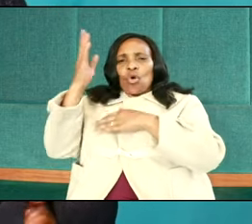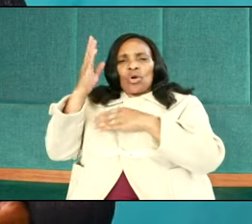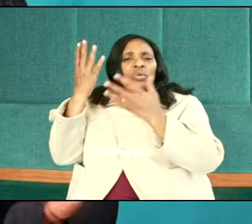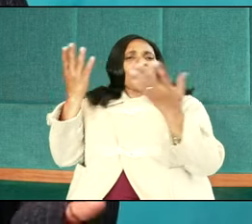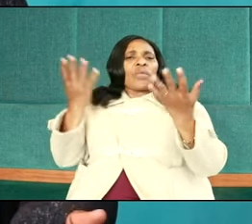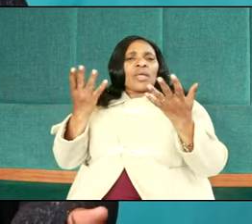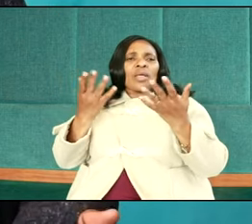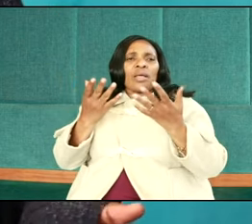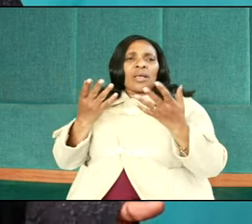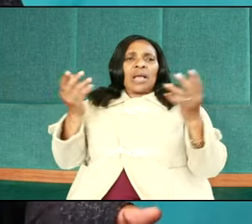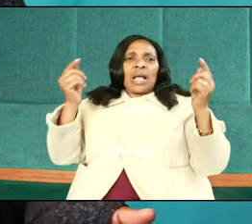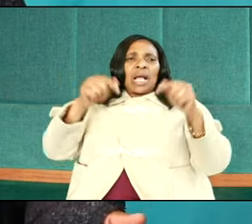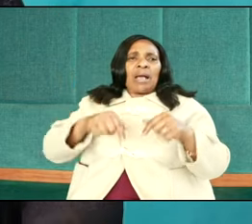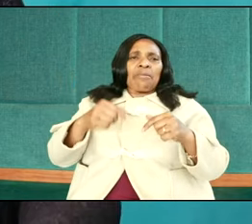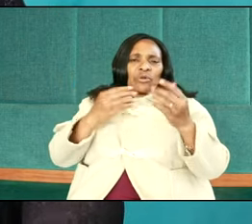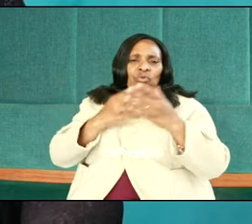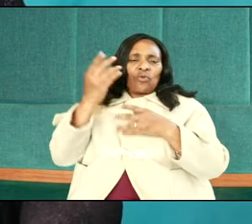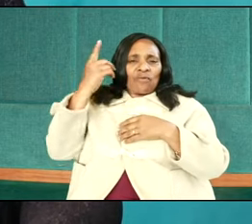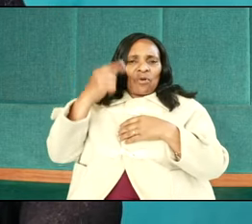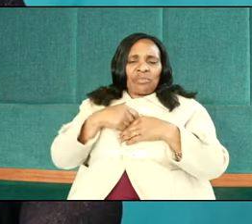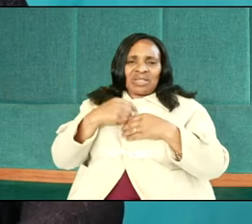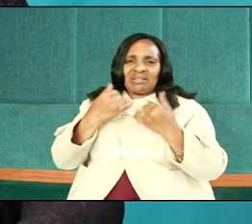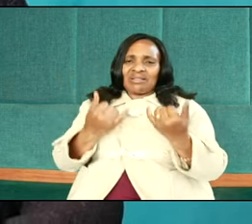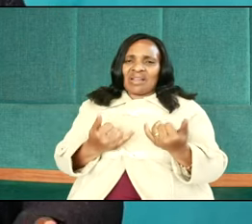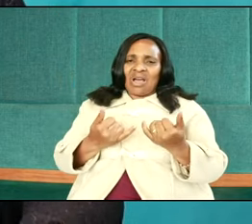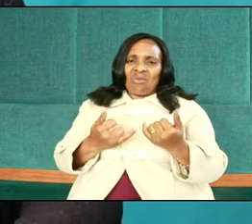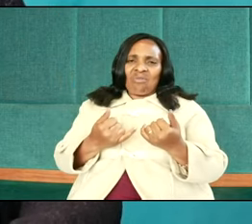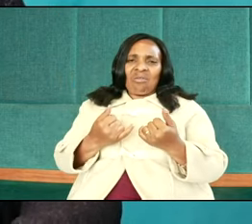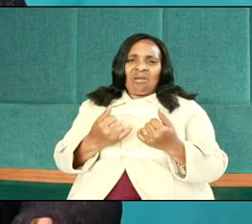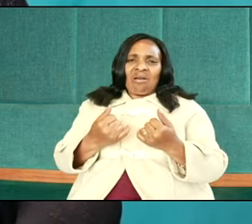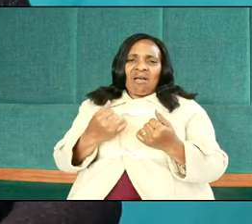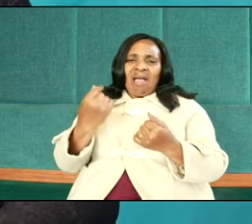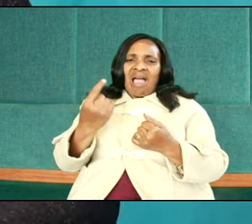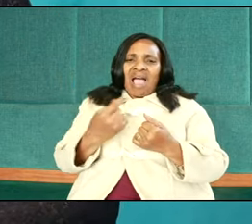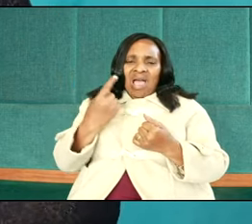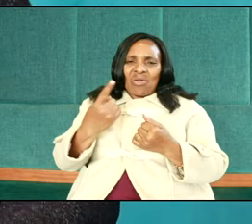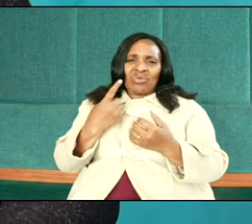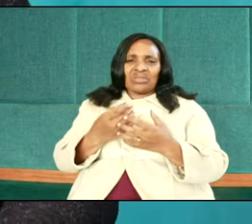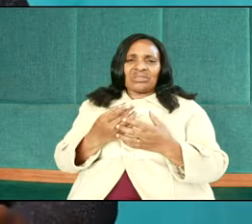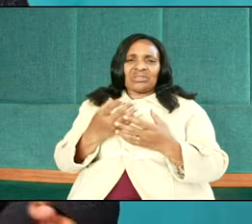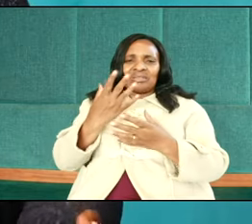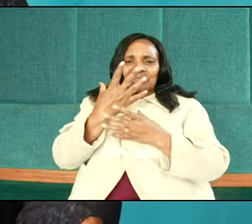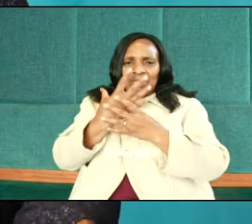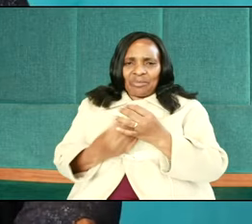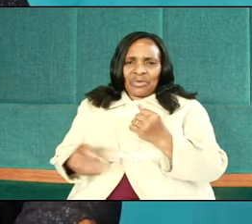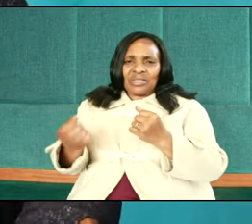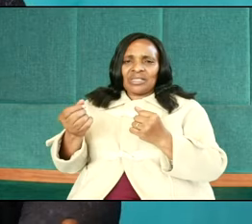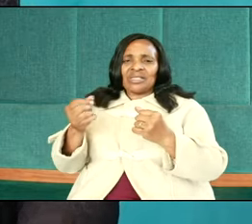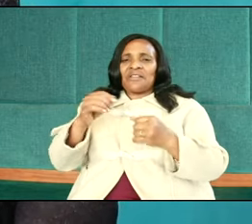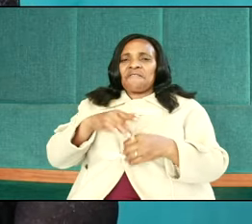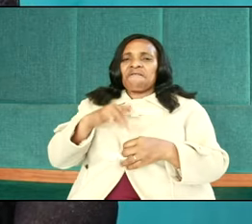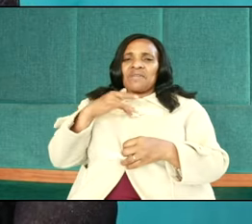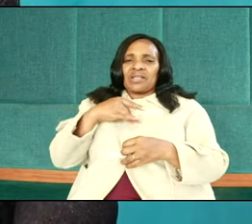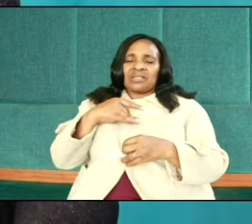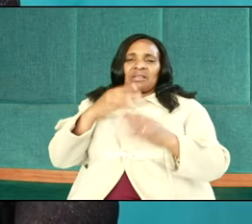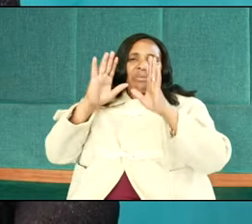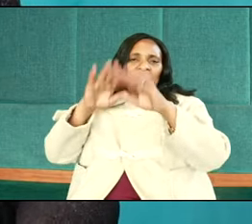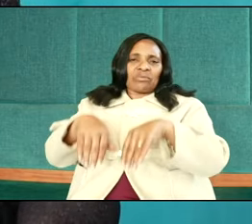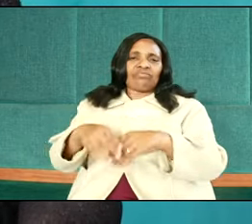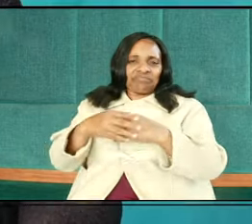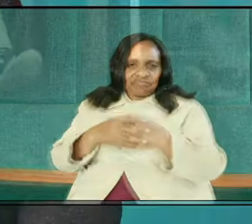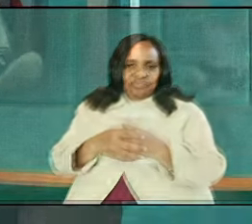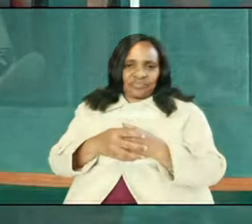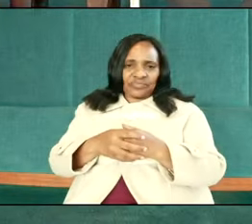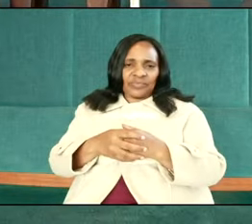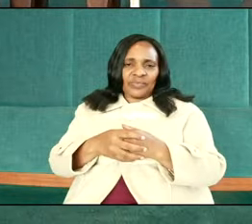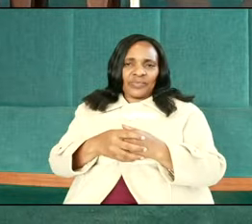you? You're not coming through for me. So he might be disappointed and he feels abandoned.